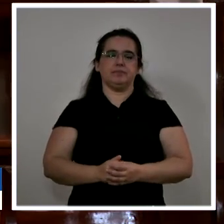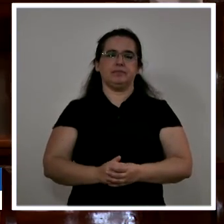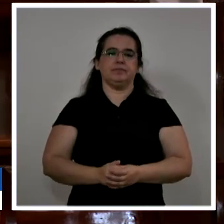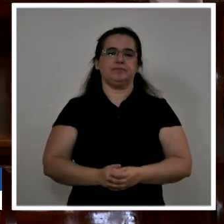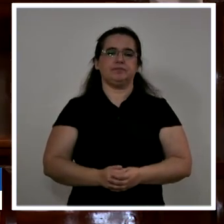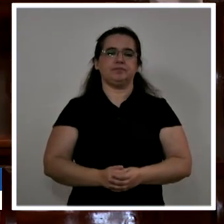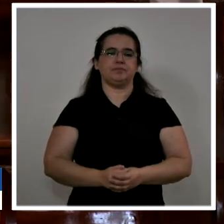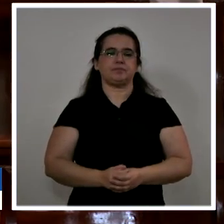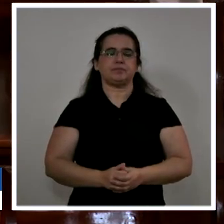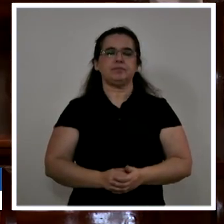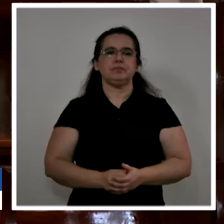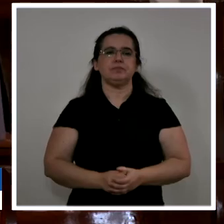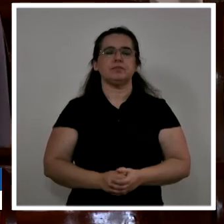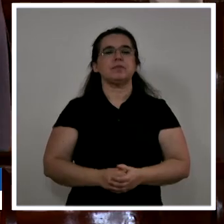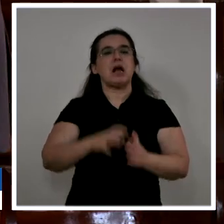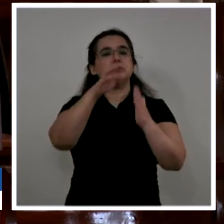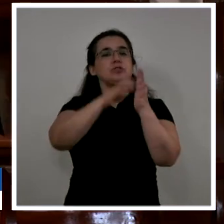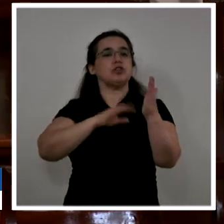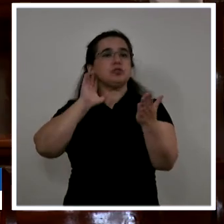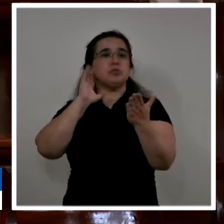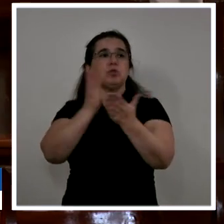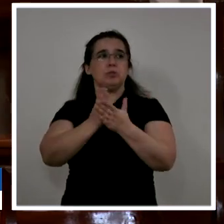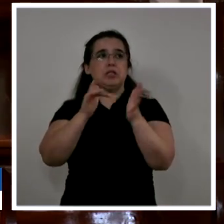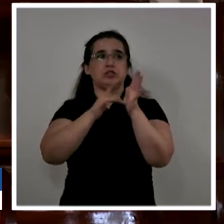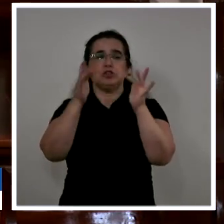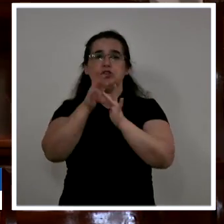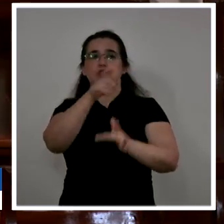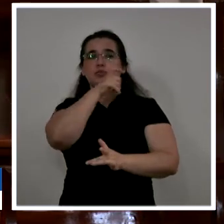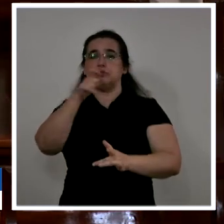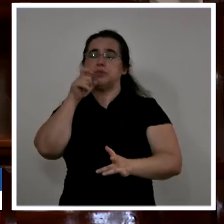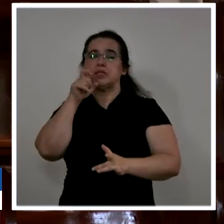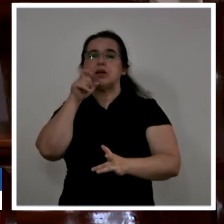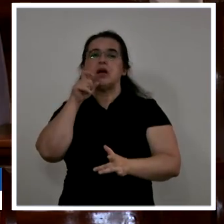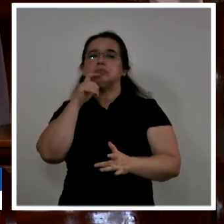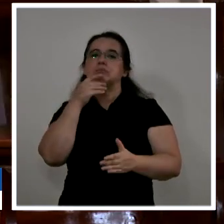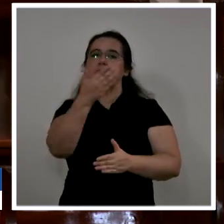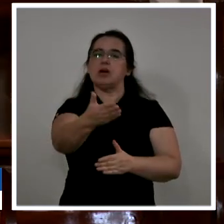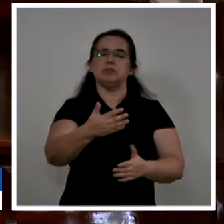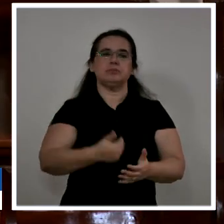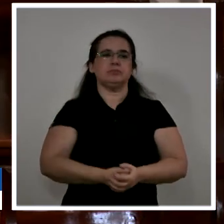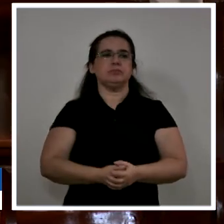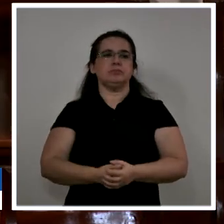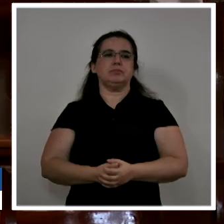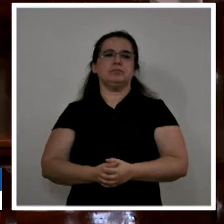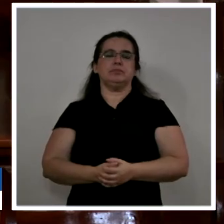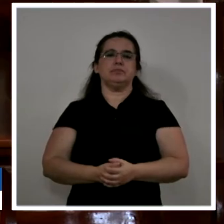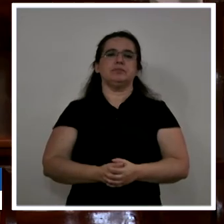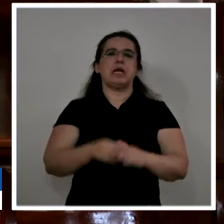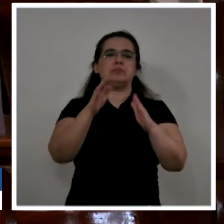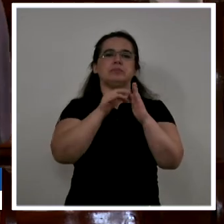last text. E o último texto que eu vou ler, uma promessa que Jesus nos deixou. To read Isaiah